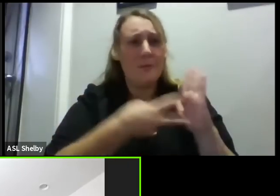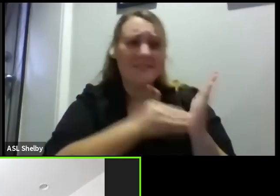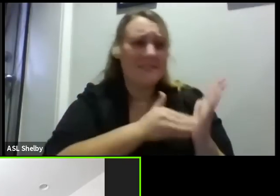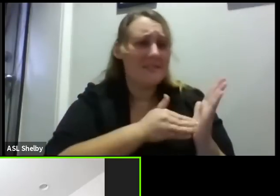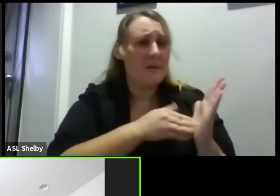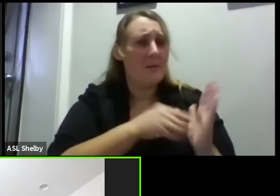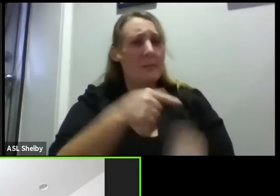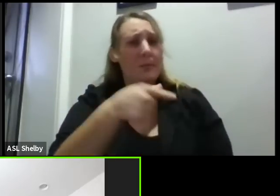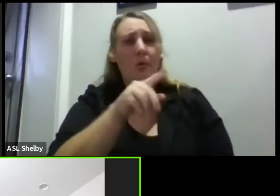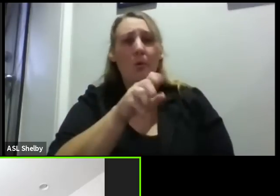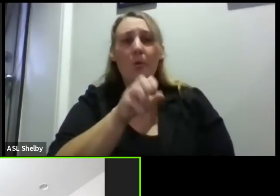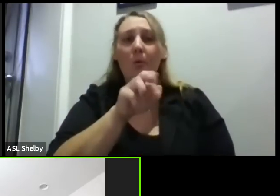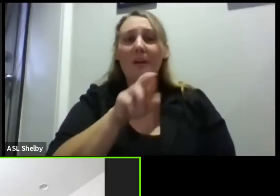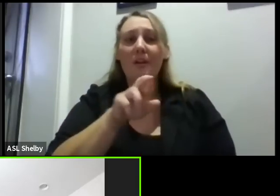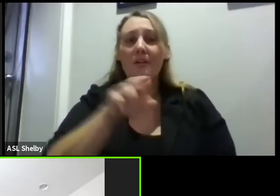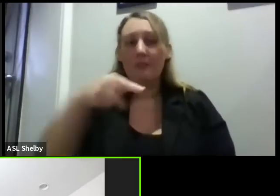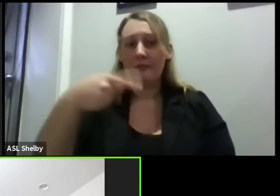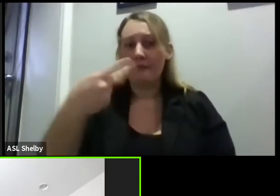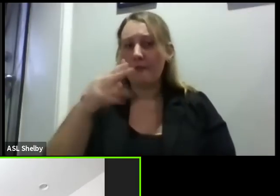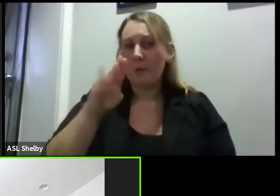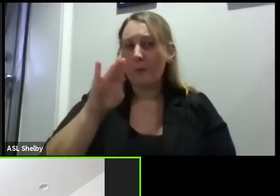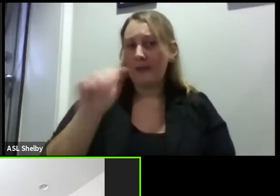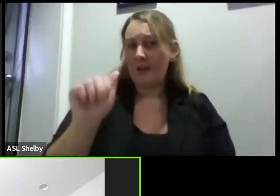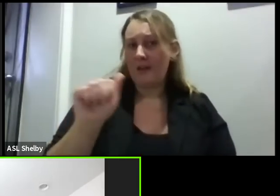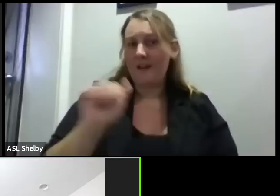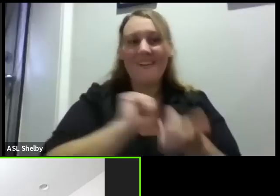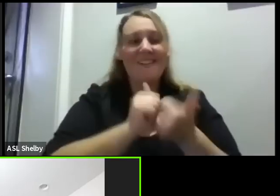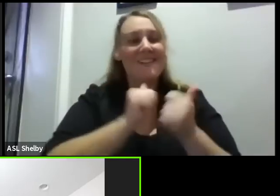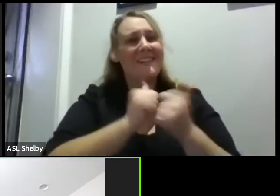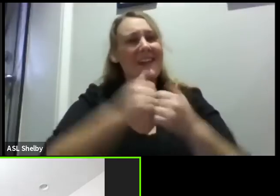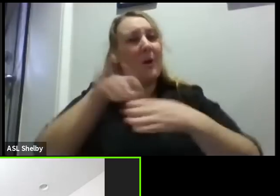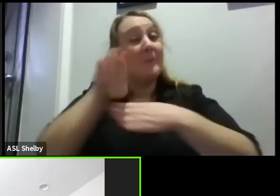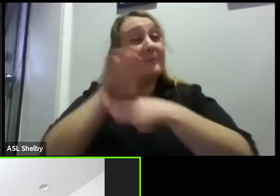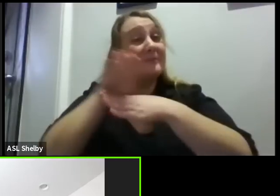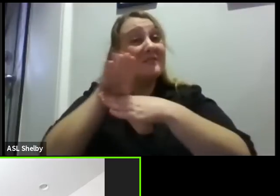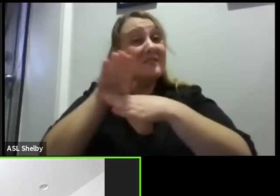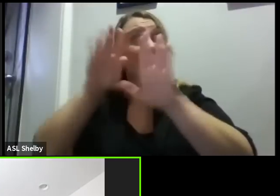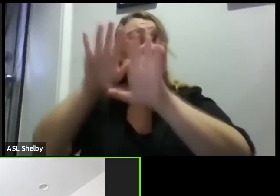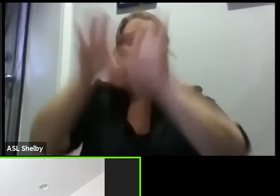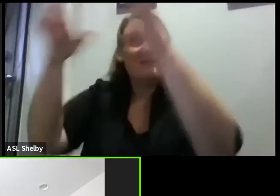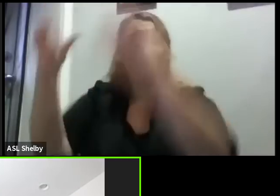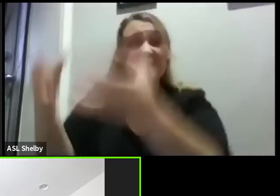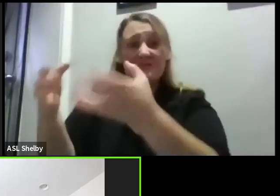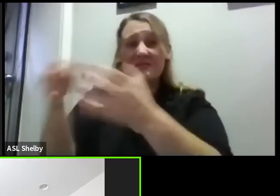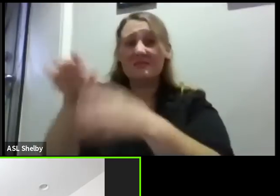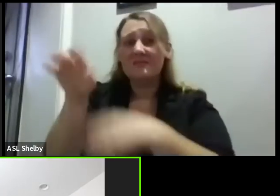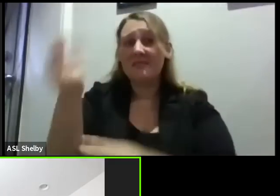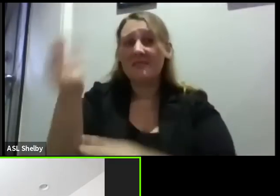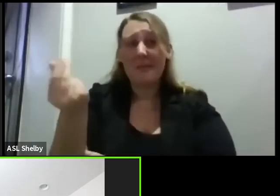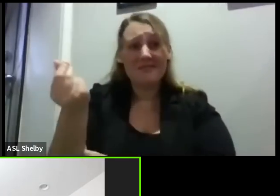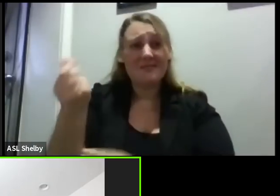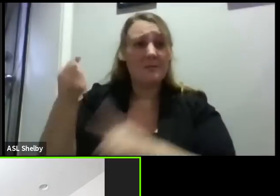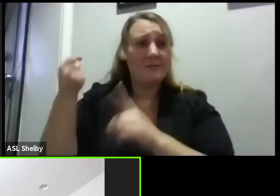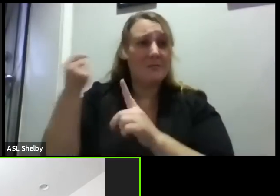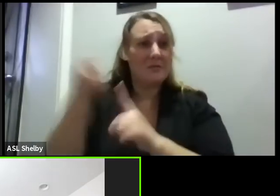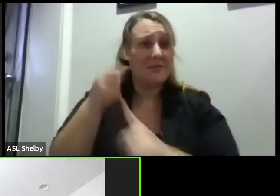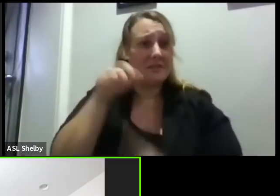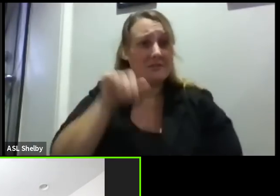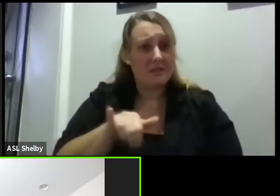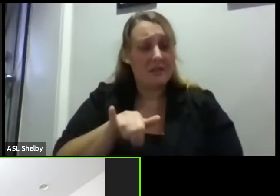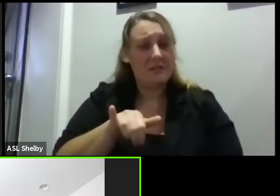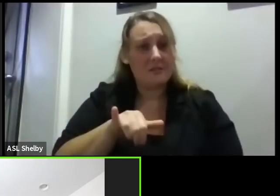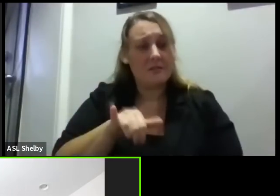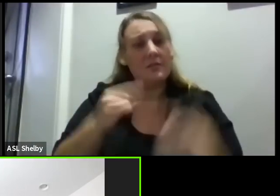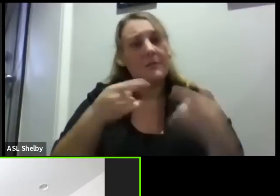both capitalism and the medical industrial complex. As many of you know, during the AIDS